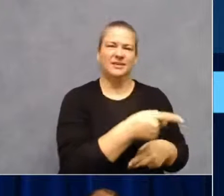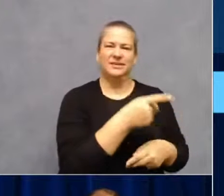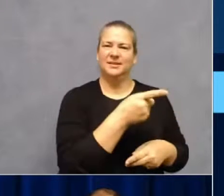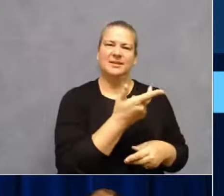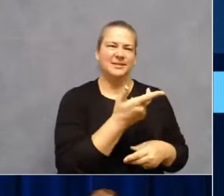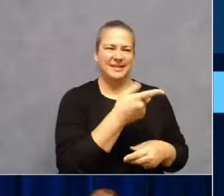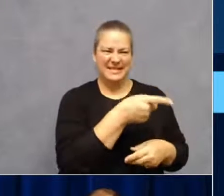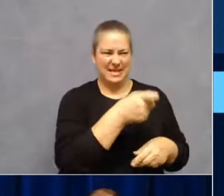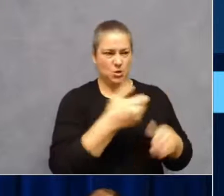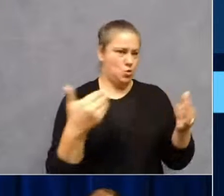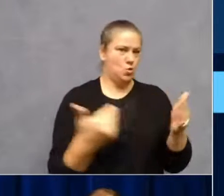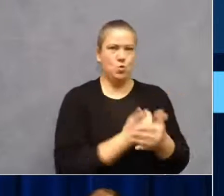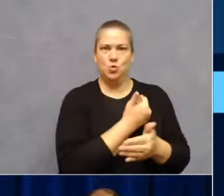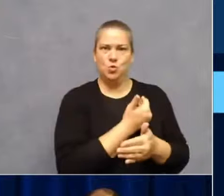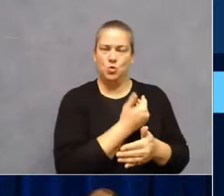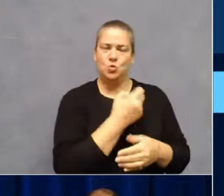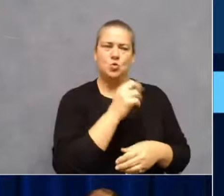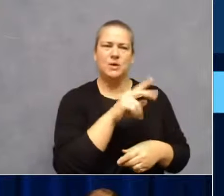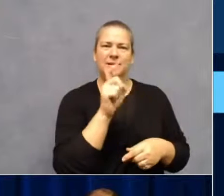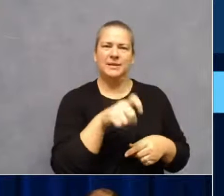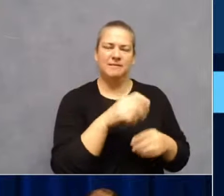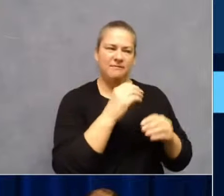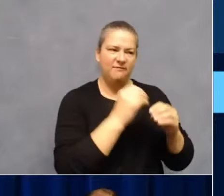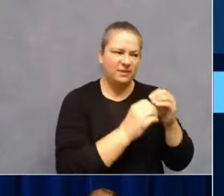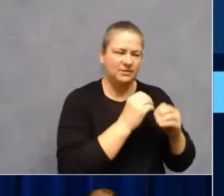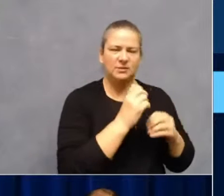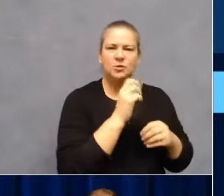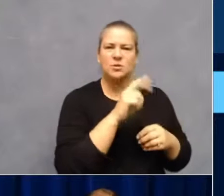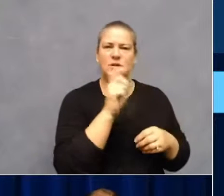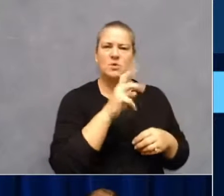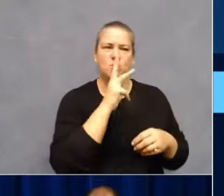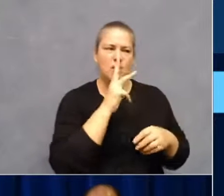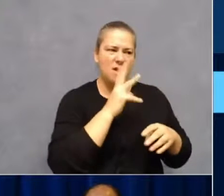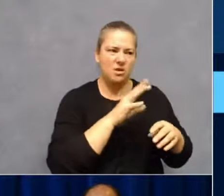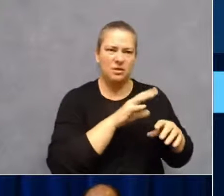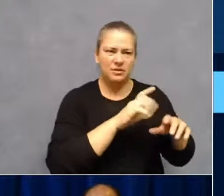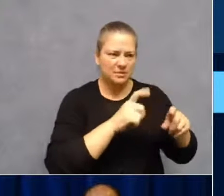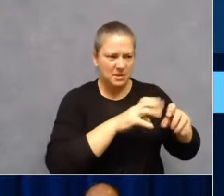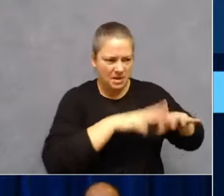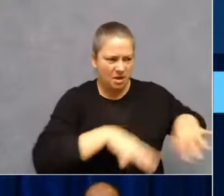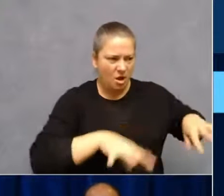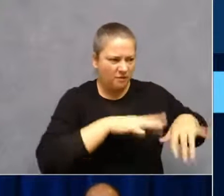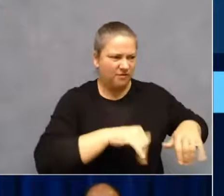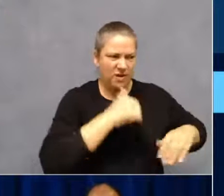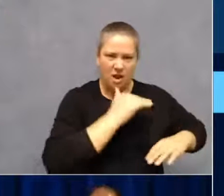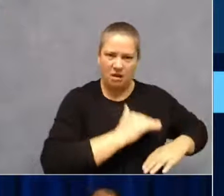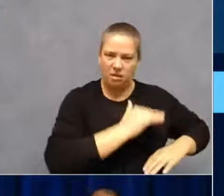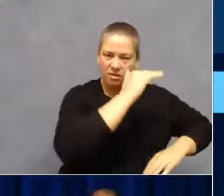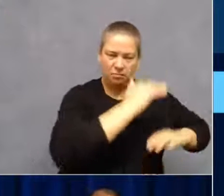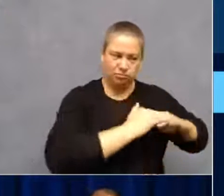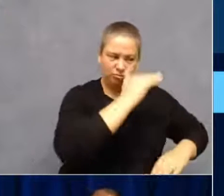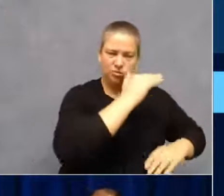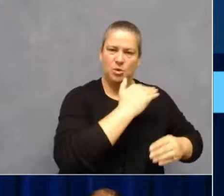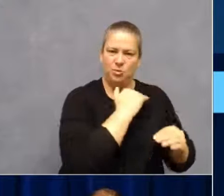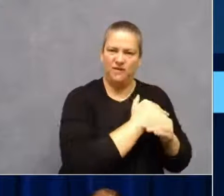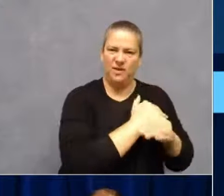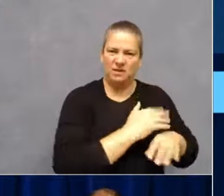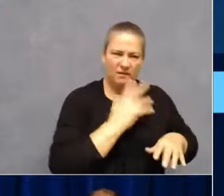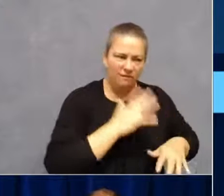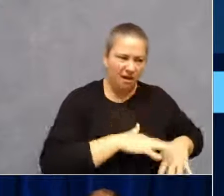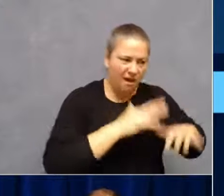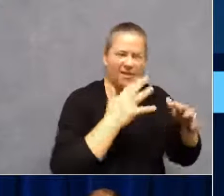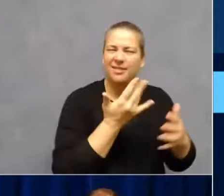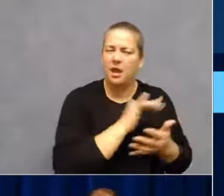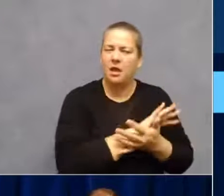or breaks in road beds or drainage ditching. A total of 196 projects